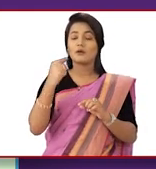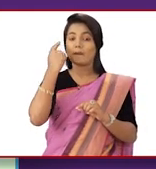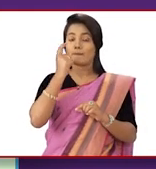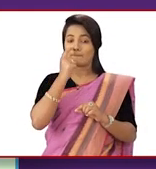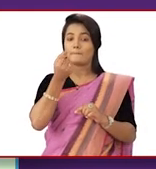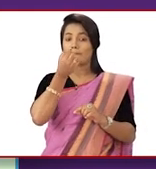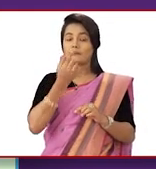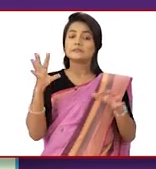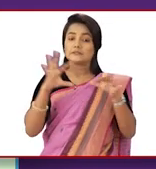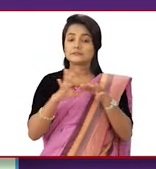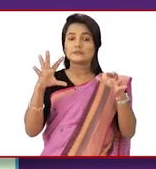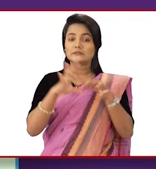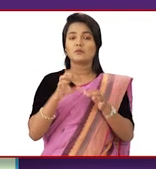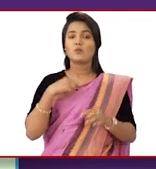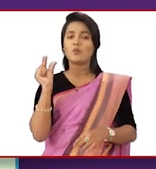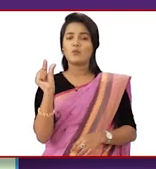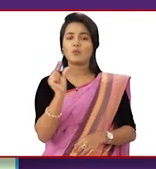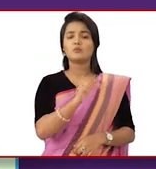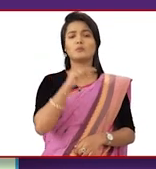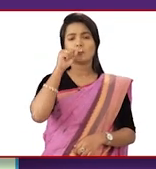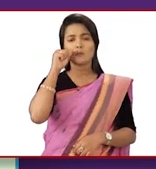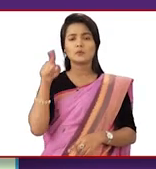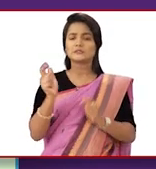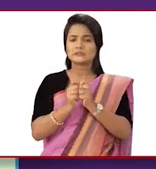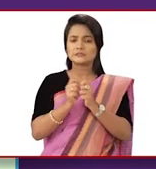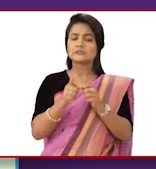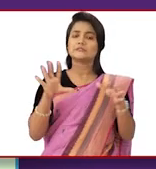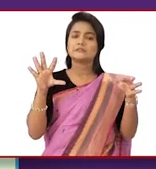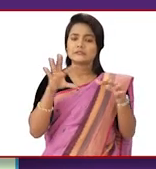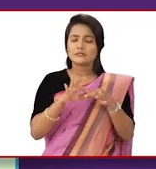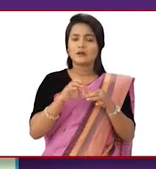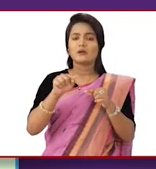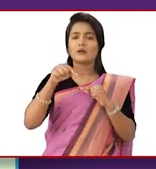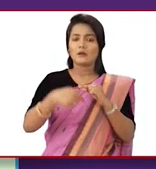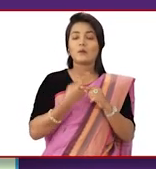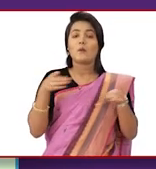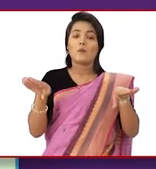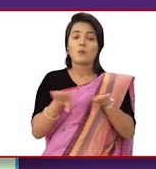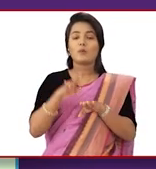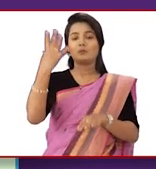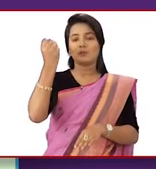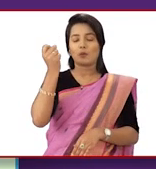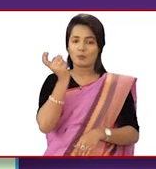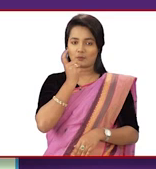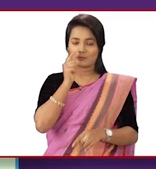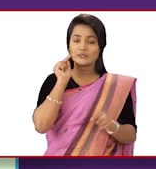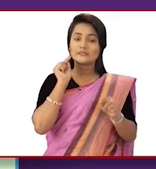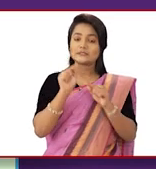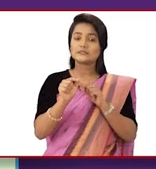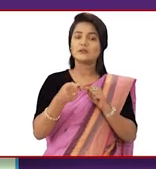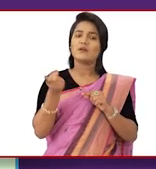and the small number of men who are actively engaged in the pursuit of equal rights for women, they are